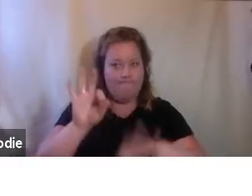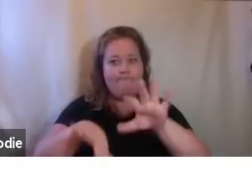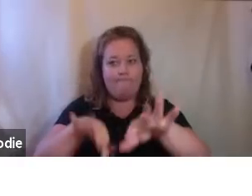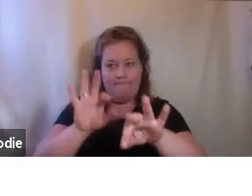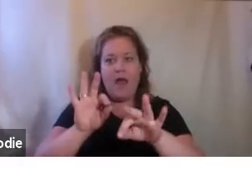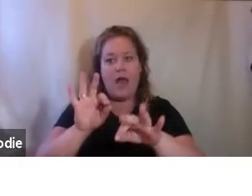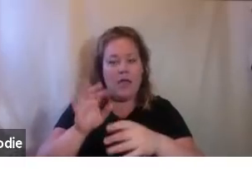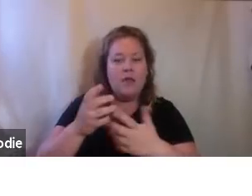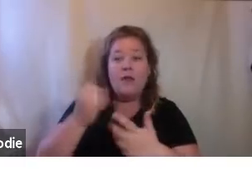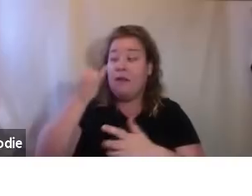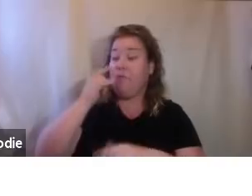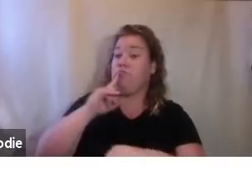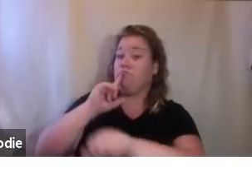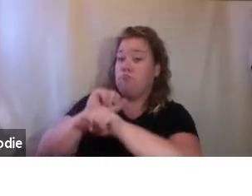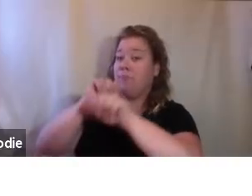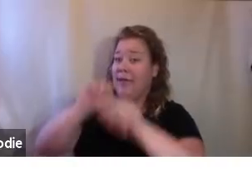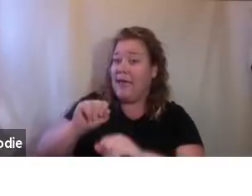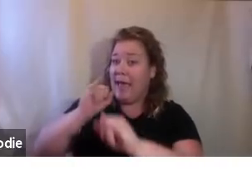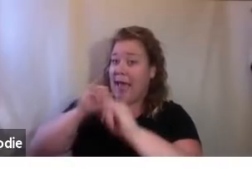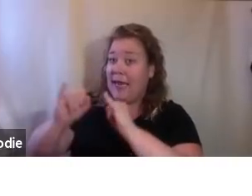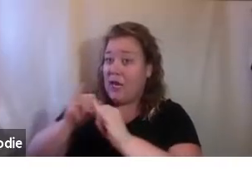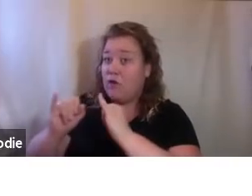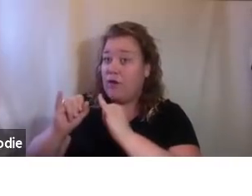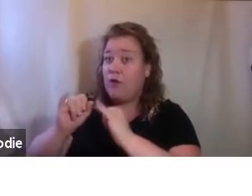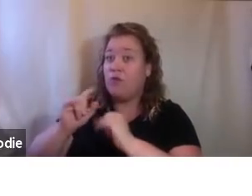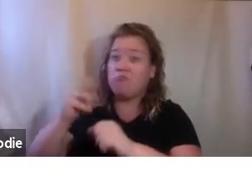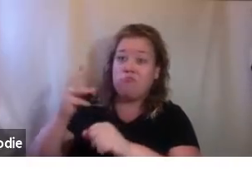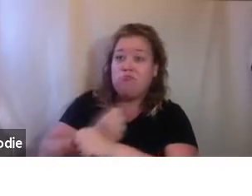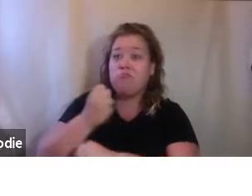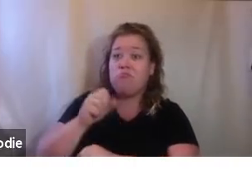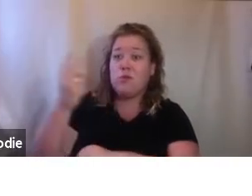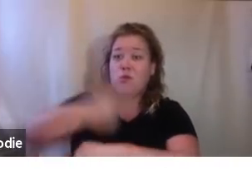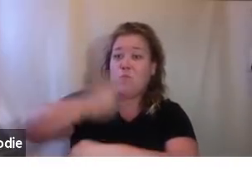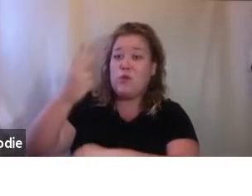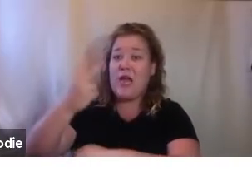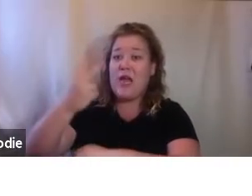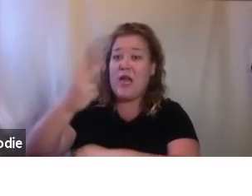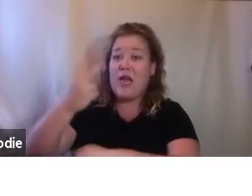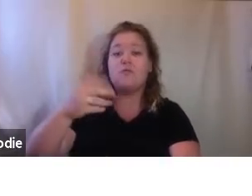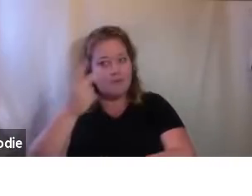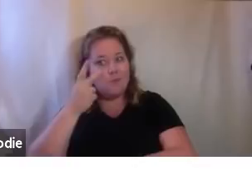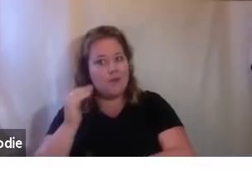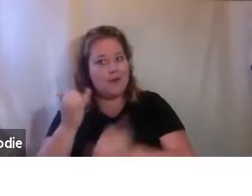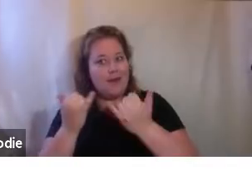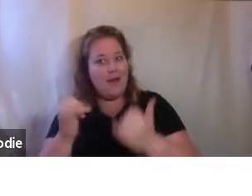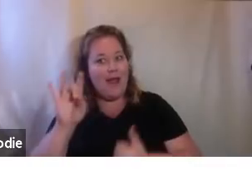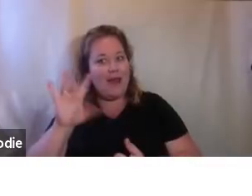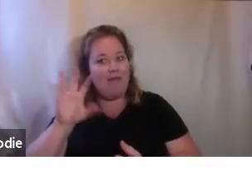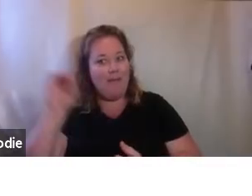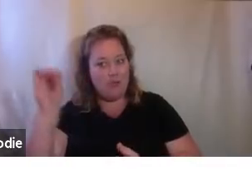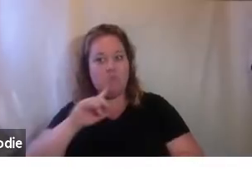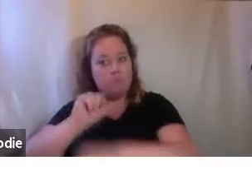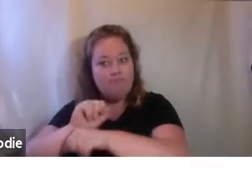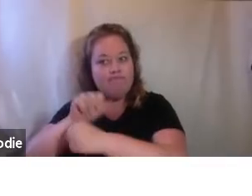interview within 2 days. Our goal is 85%. You can see we're doing very well with that goal right now. Metric